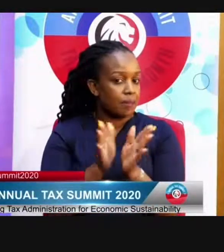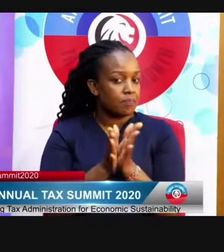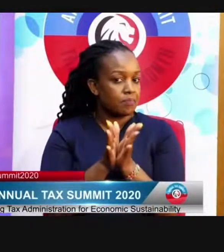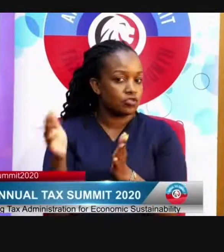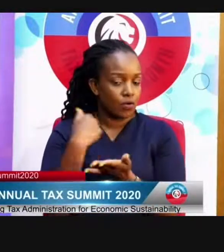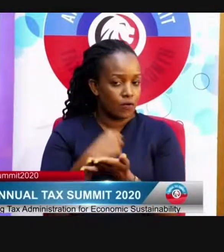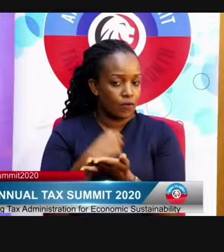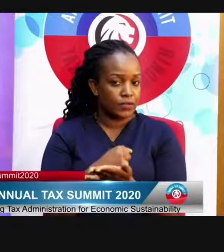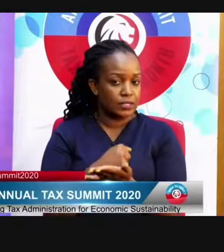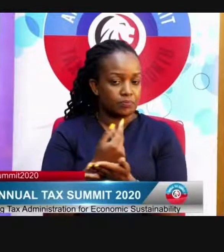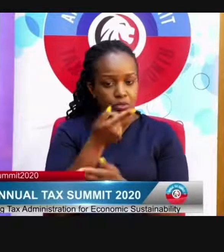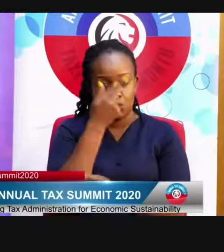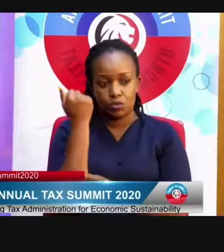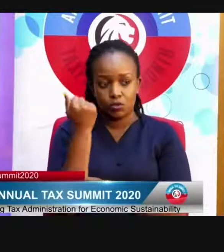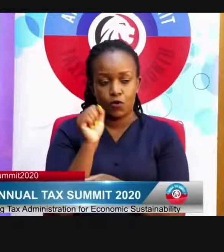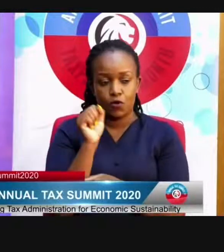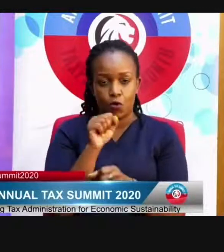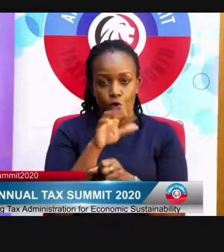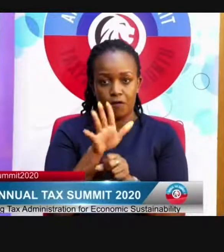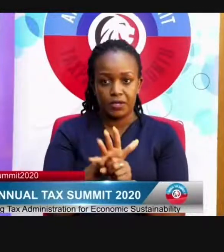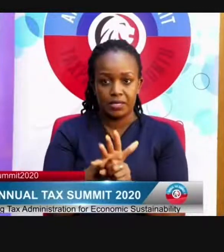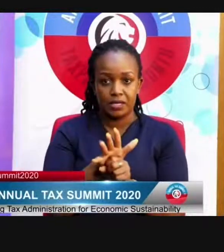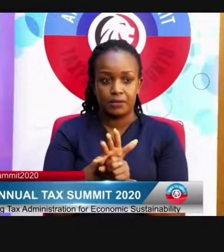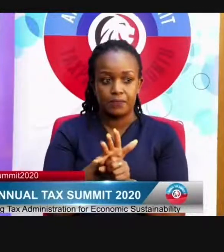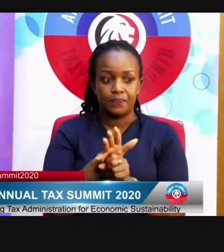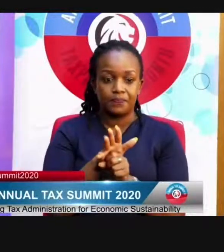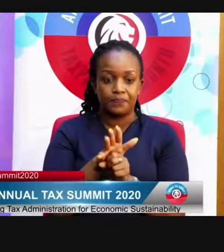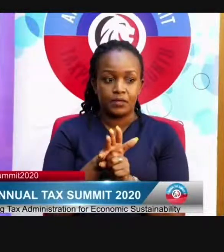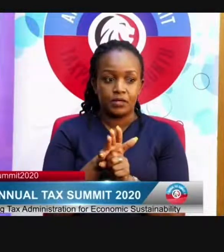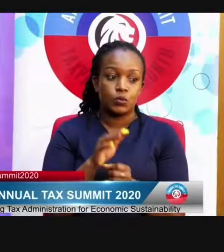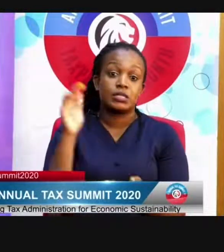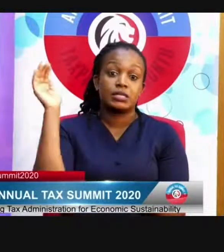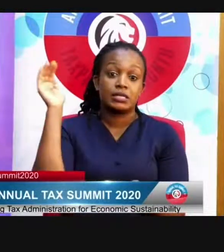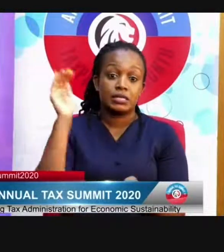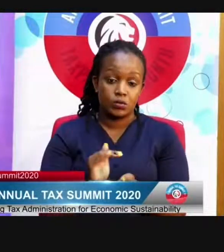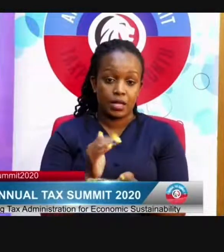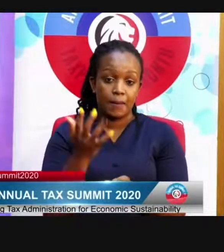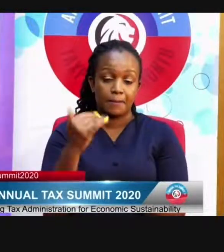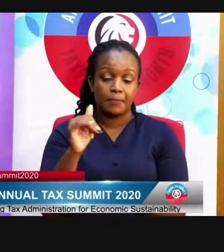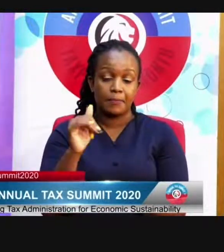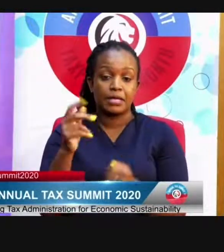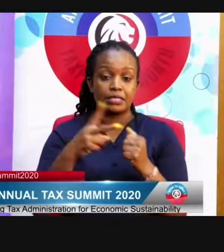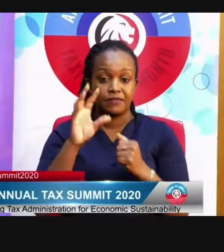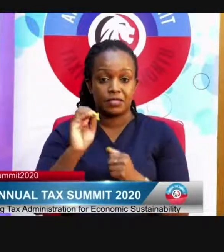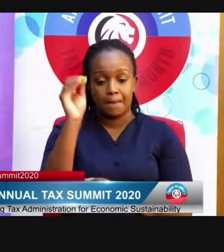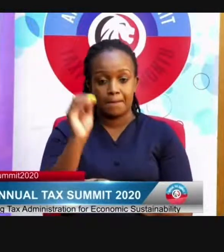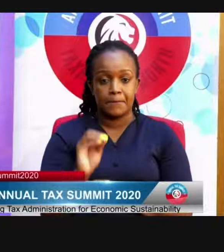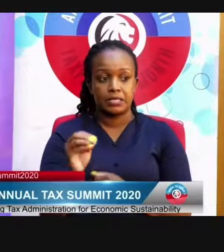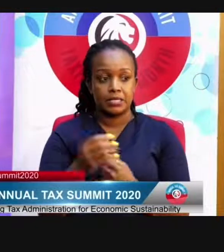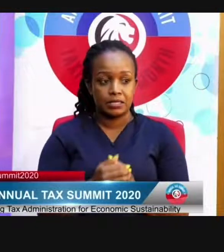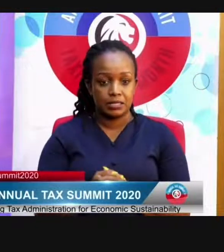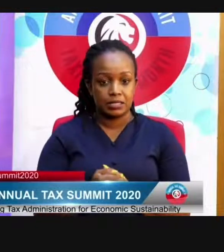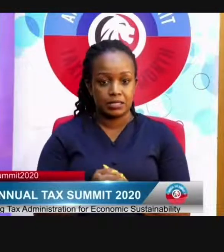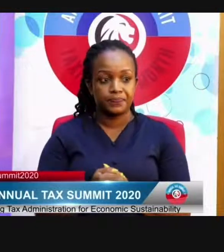COVID, was cut down by 70%. So if you were to observe,